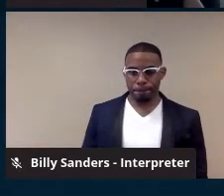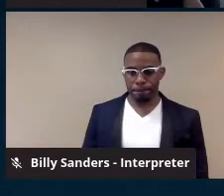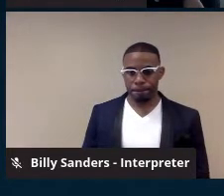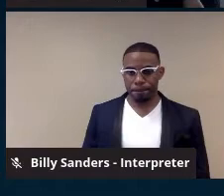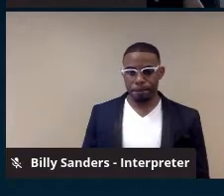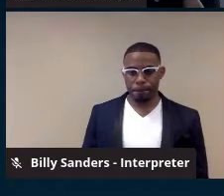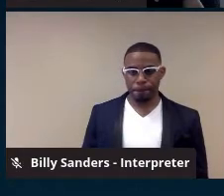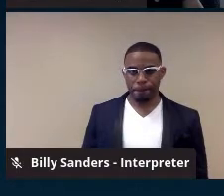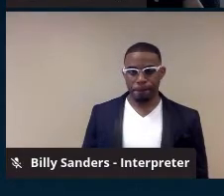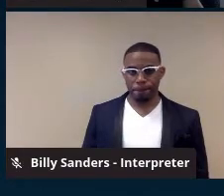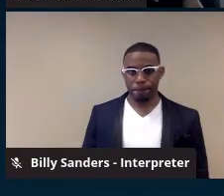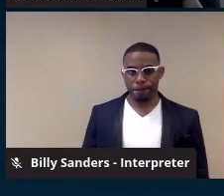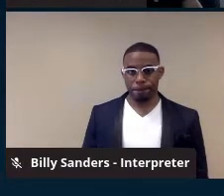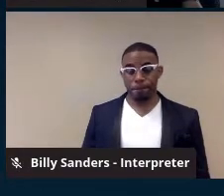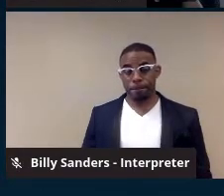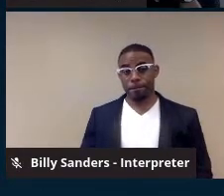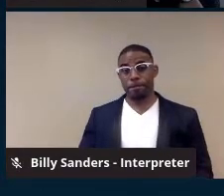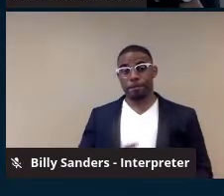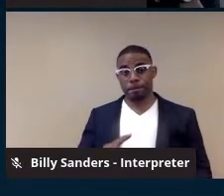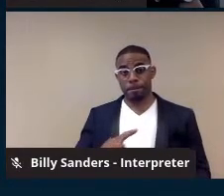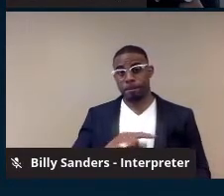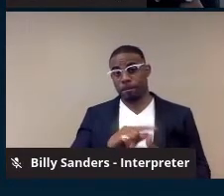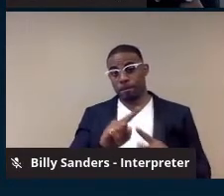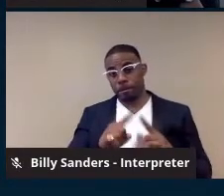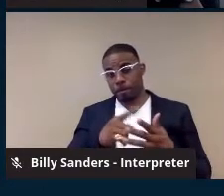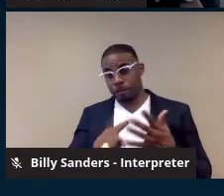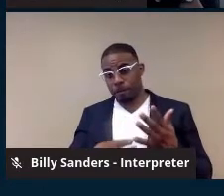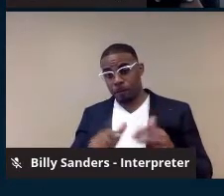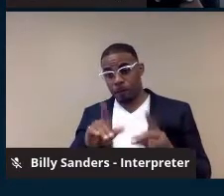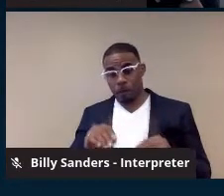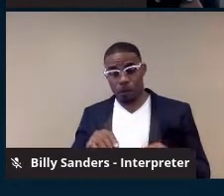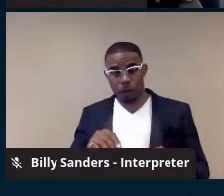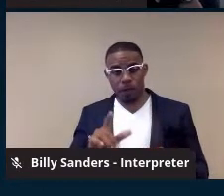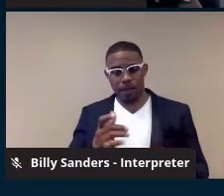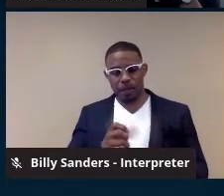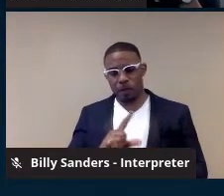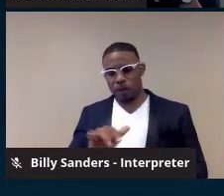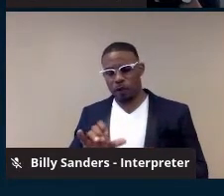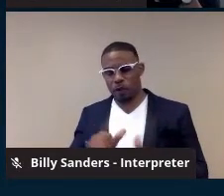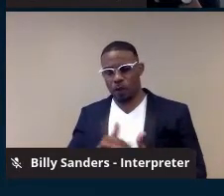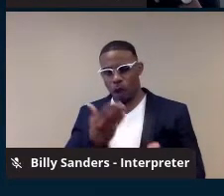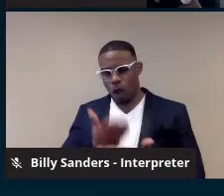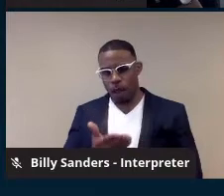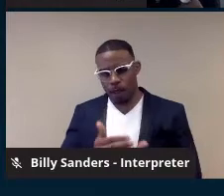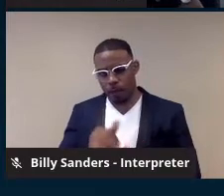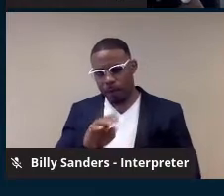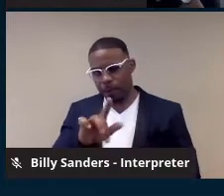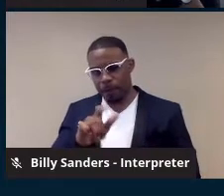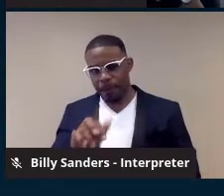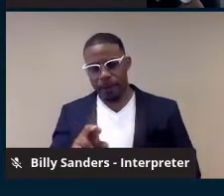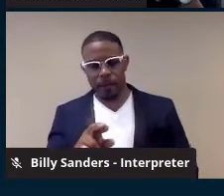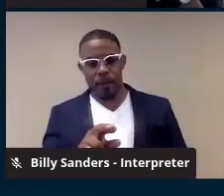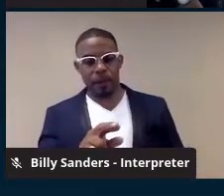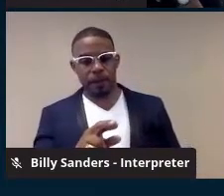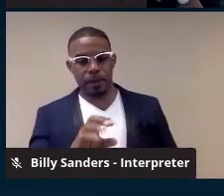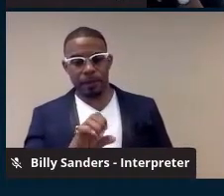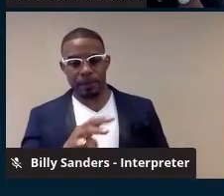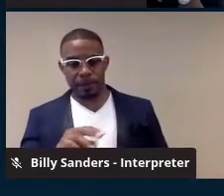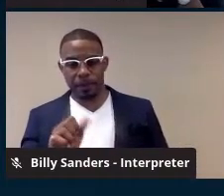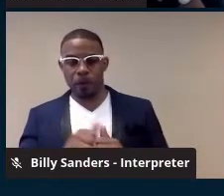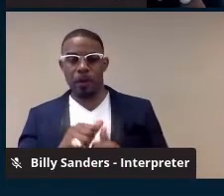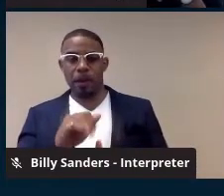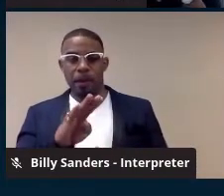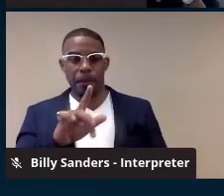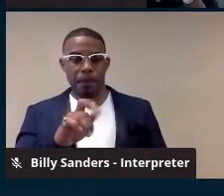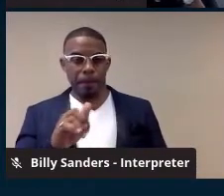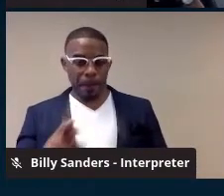to different libraries that you can do. So here, yeah, here's one. You can do authentication with Blazor, CMSs with Blazor,